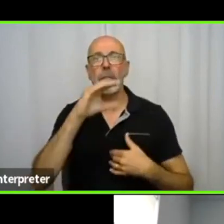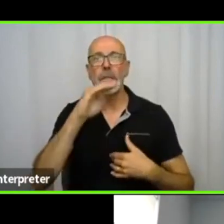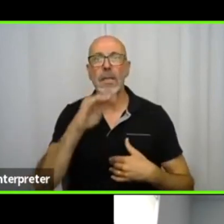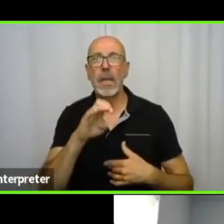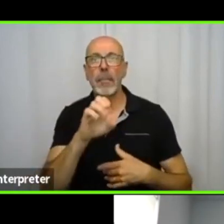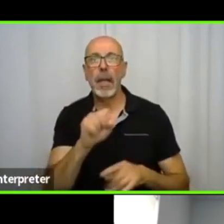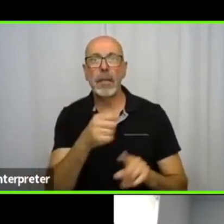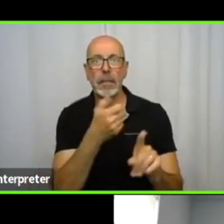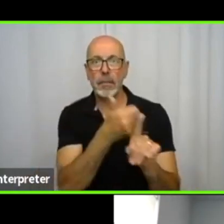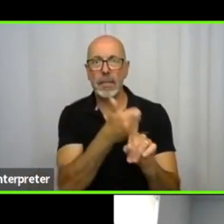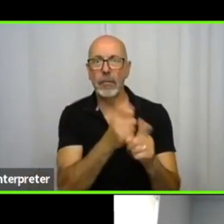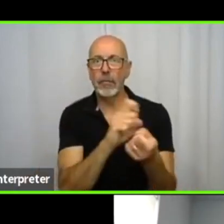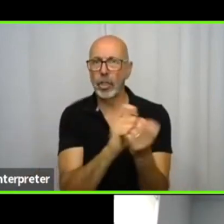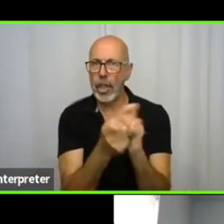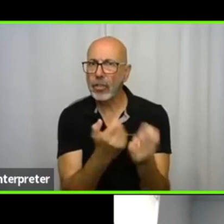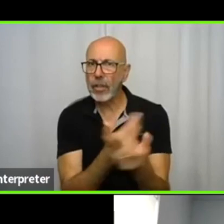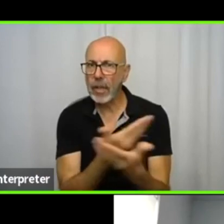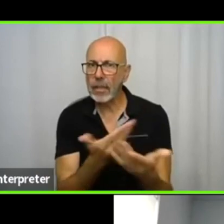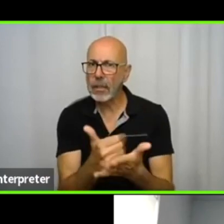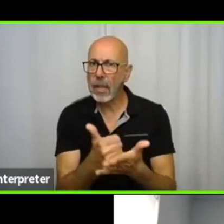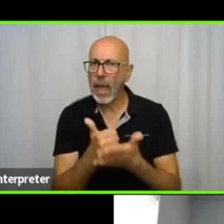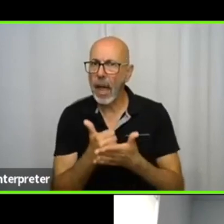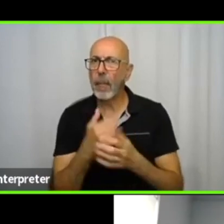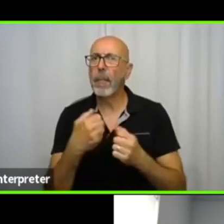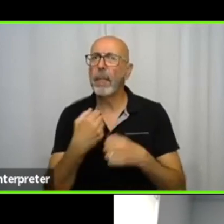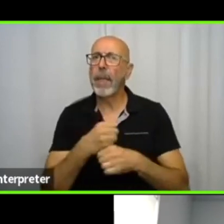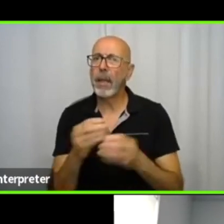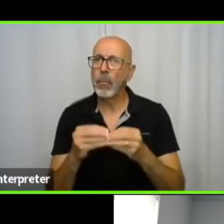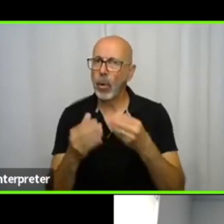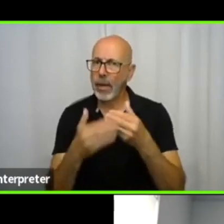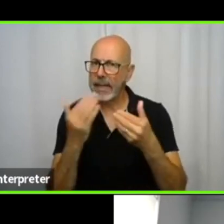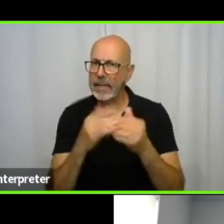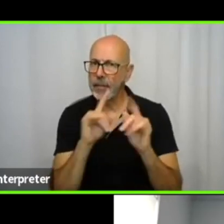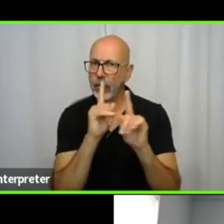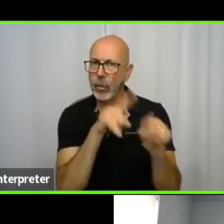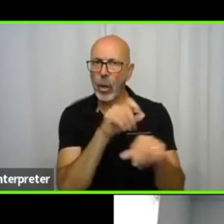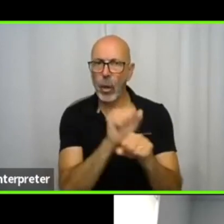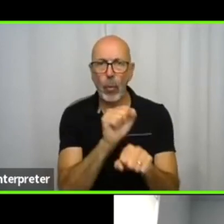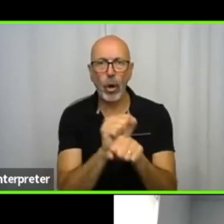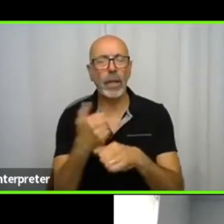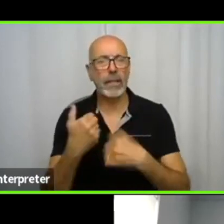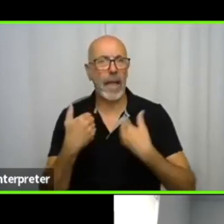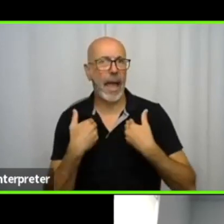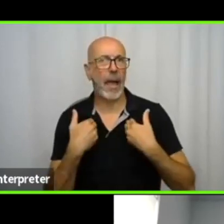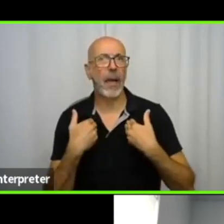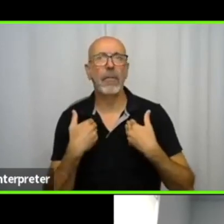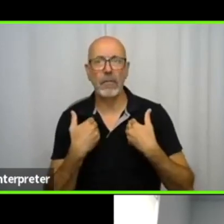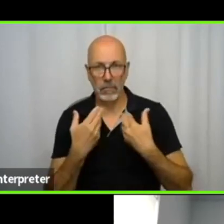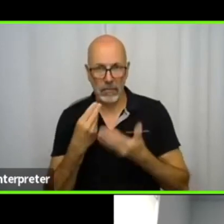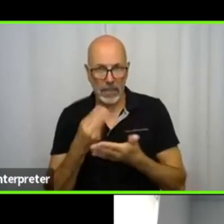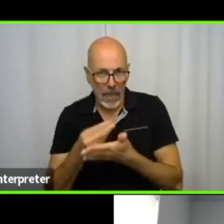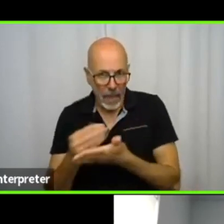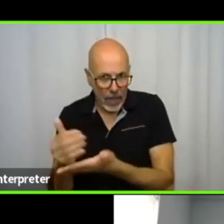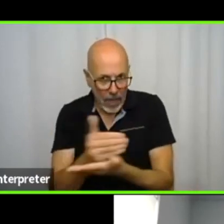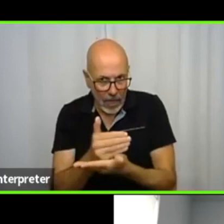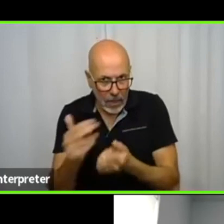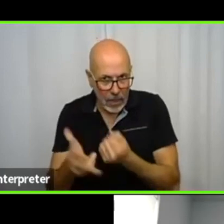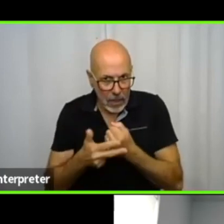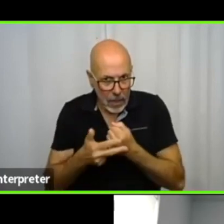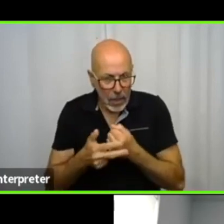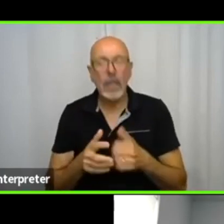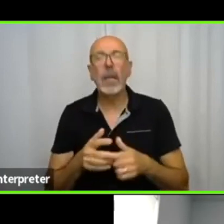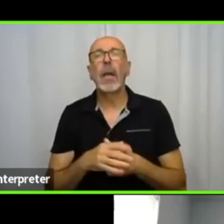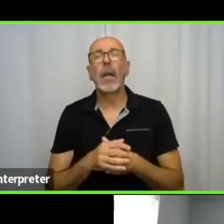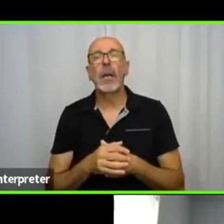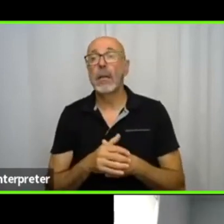to make changes to help make it easier for you to get to work and to have savings. And yeah,